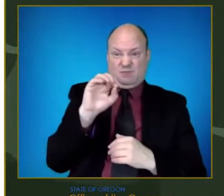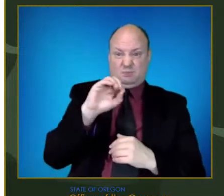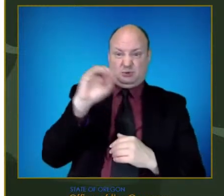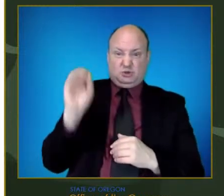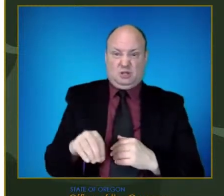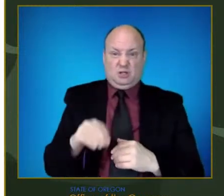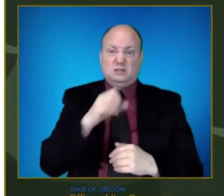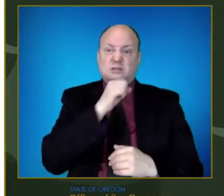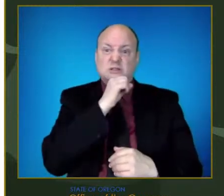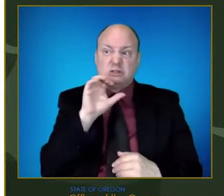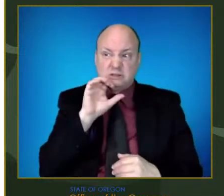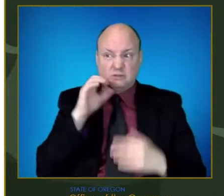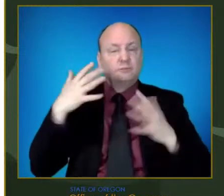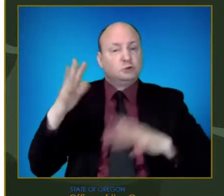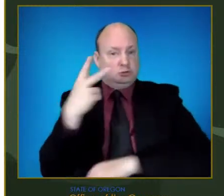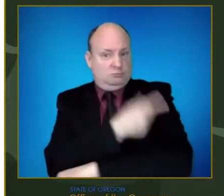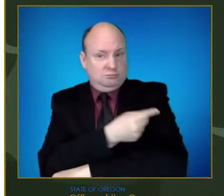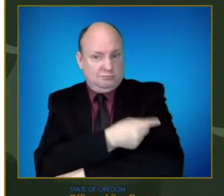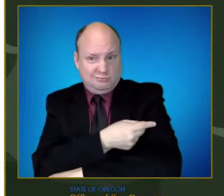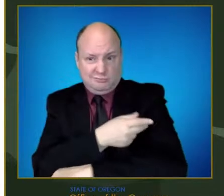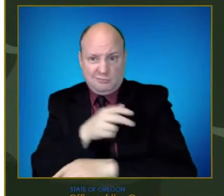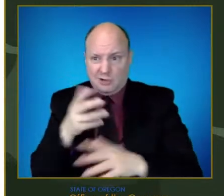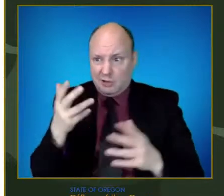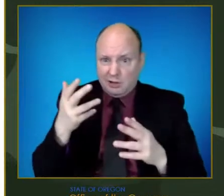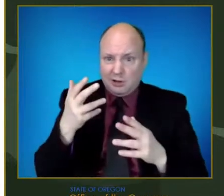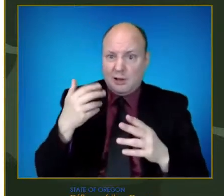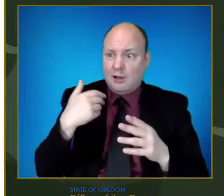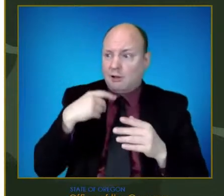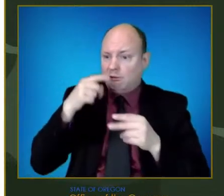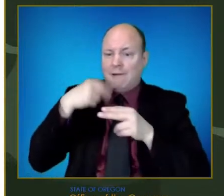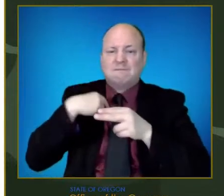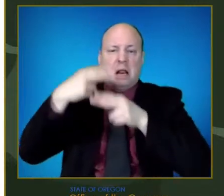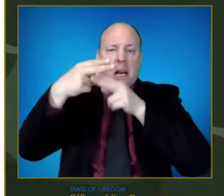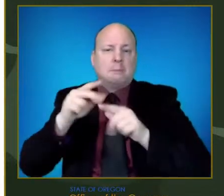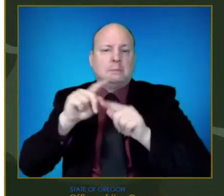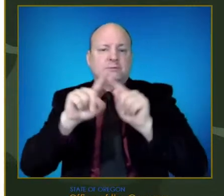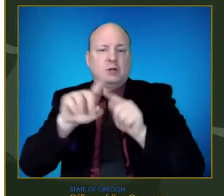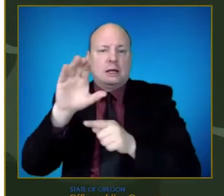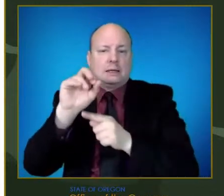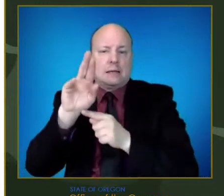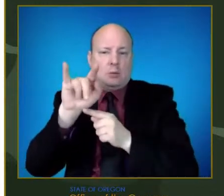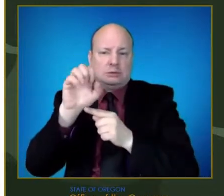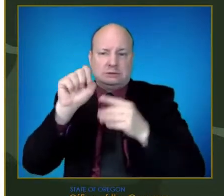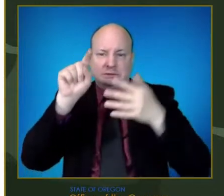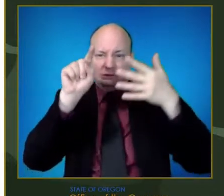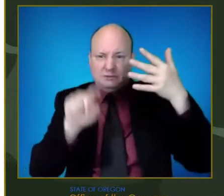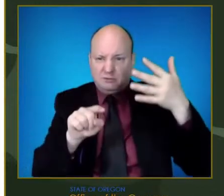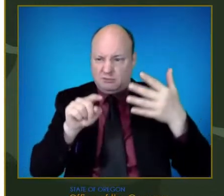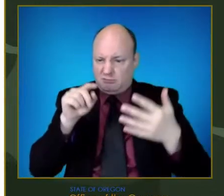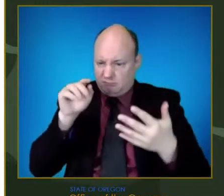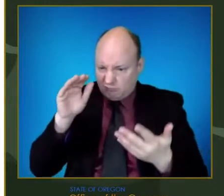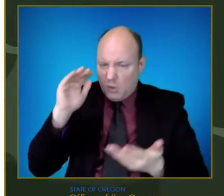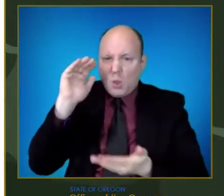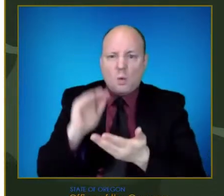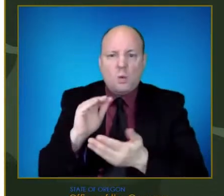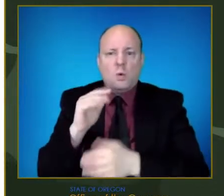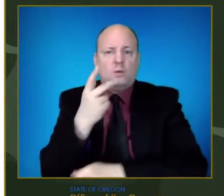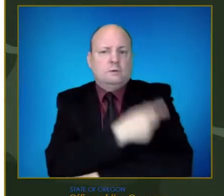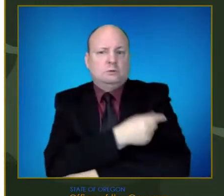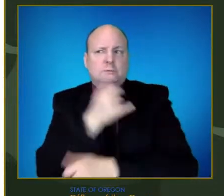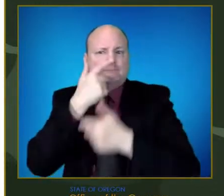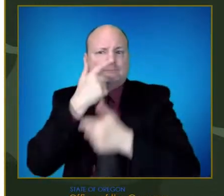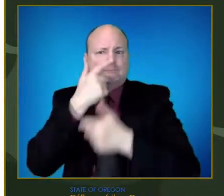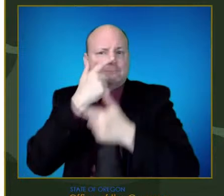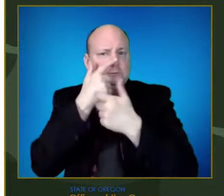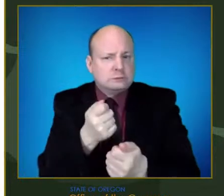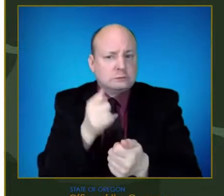Lake, Malheur, Morrow, and Umatilla. The rate of growth in these counties has slackened. Over the past 7 days, those counties